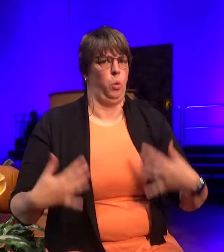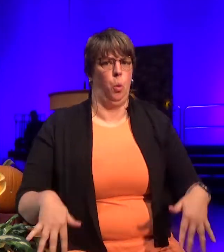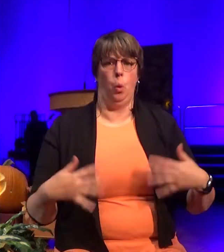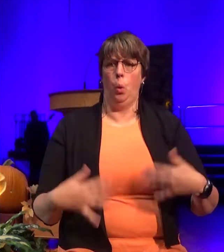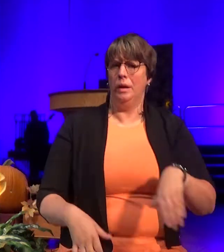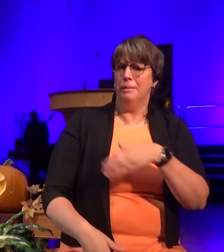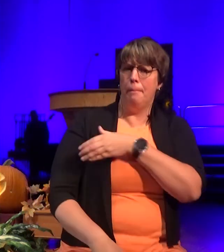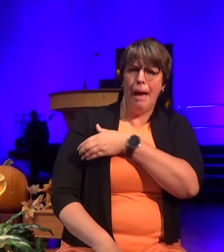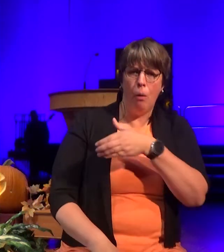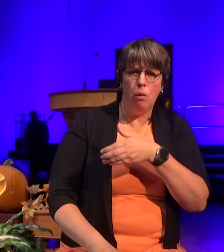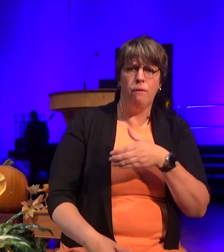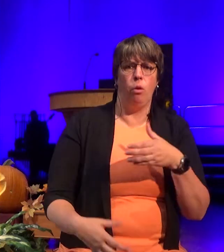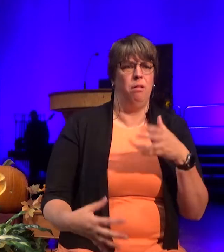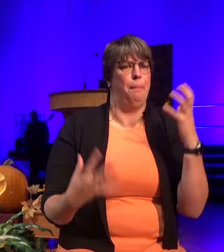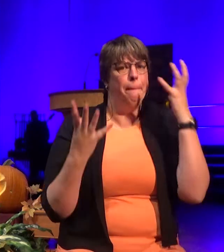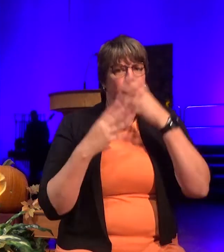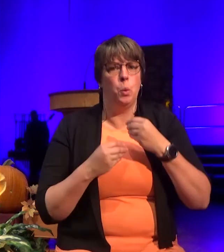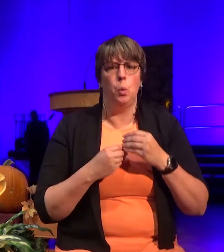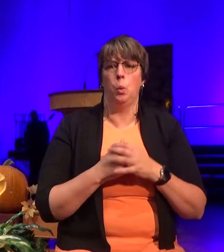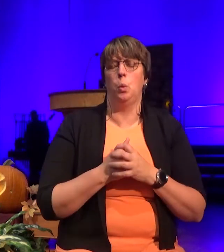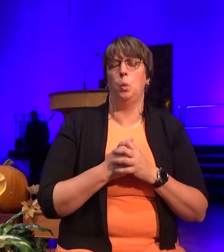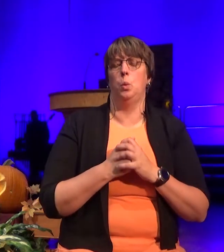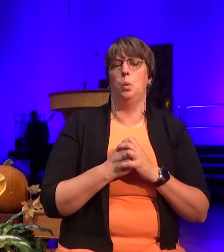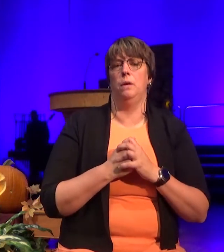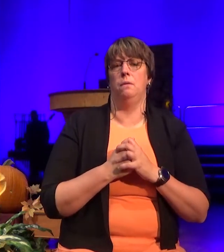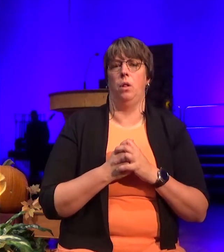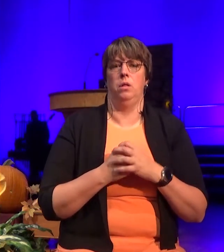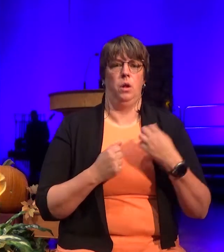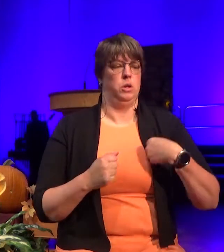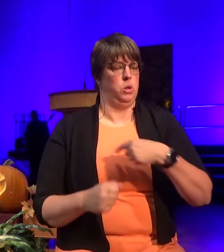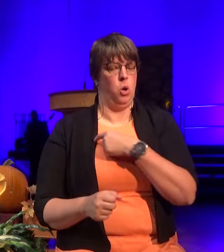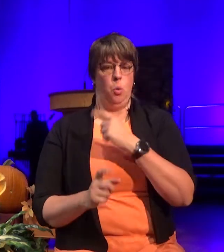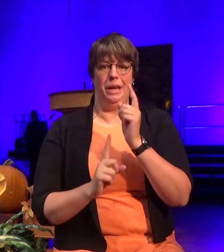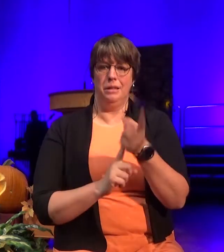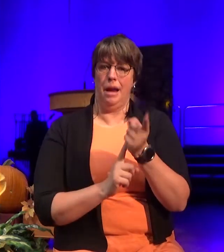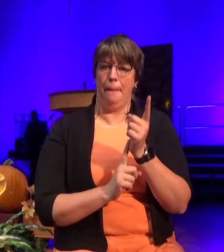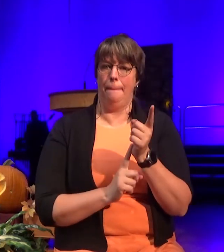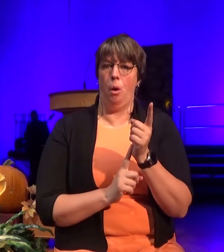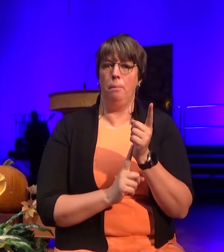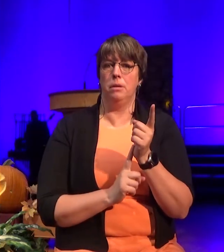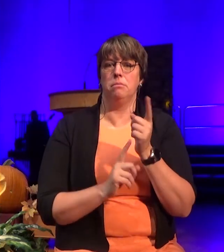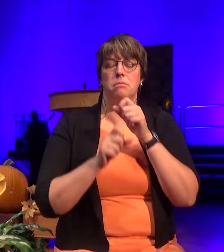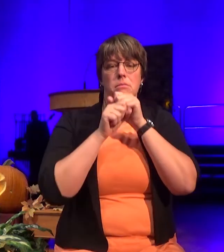beautiful. And we take just a moment, and we bless